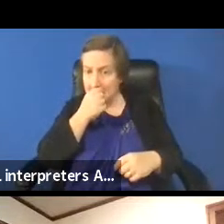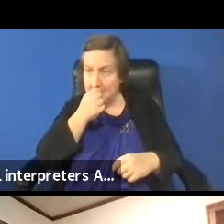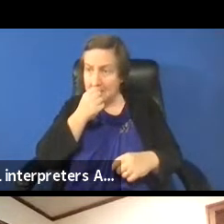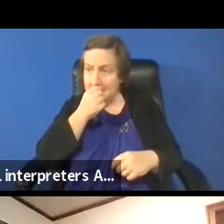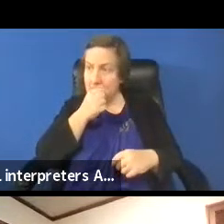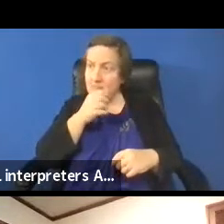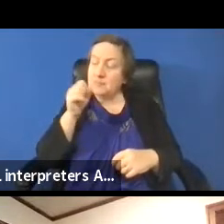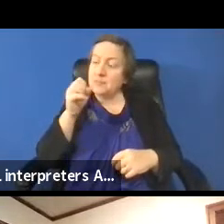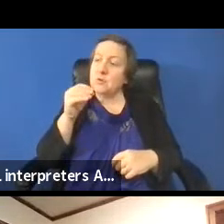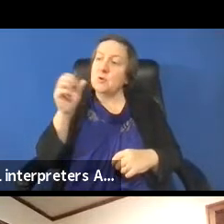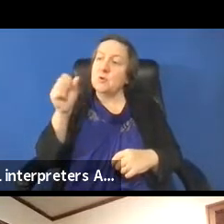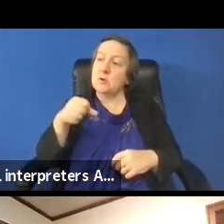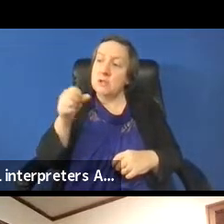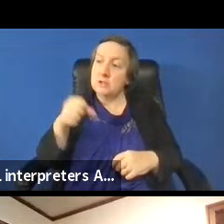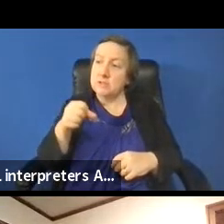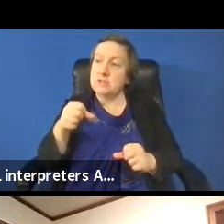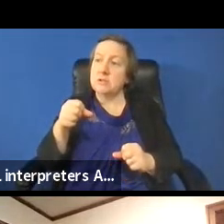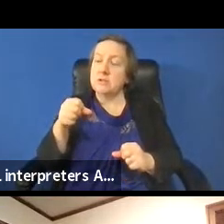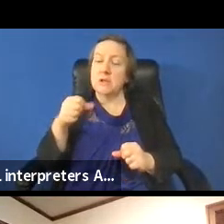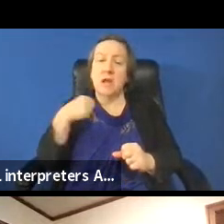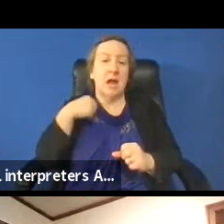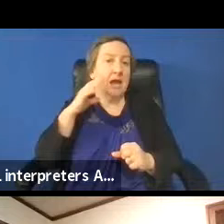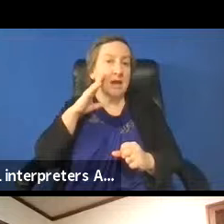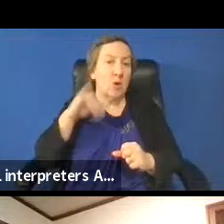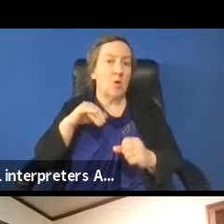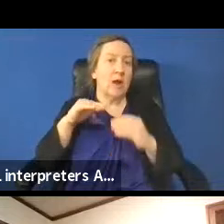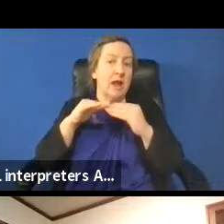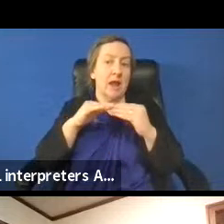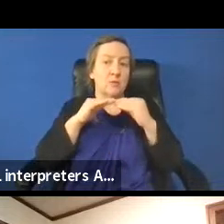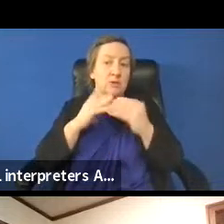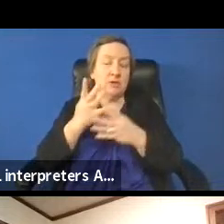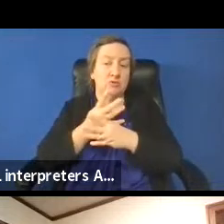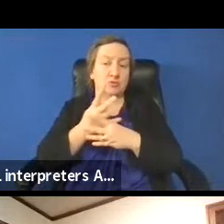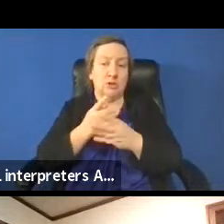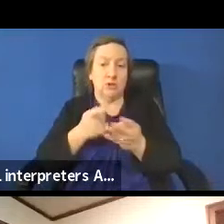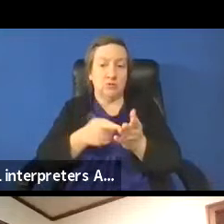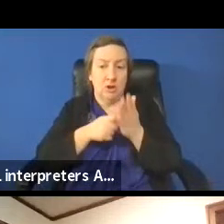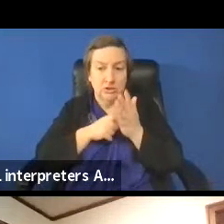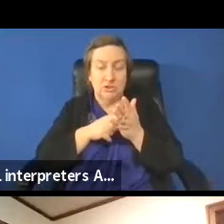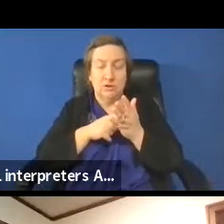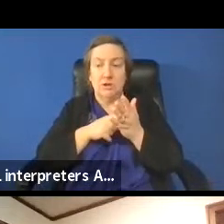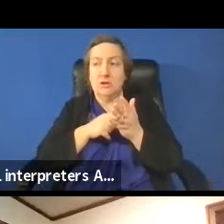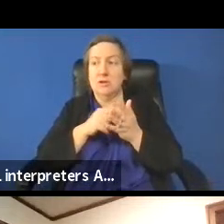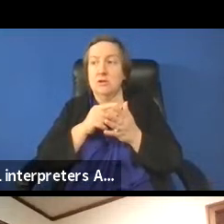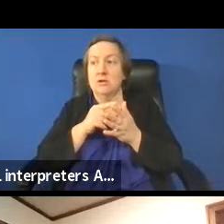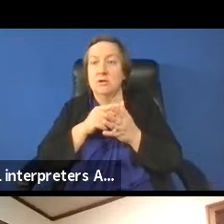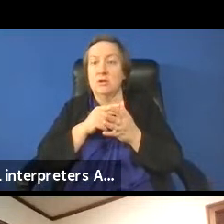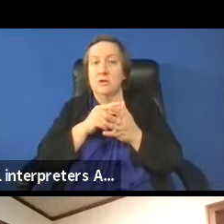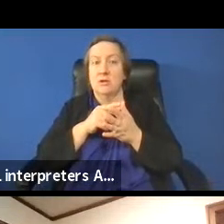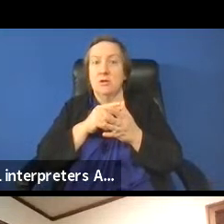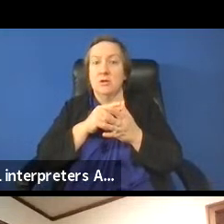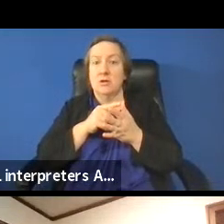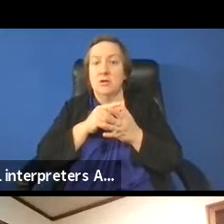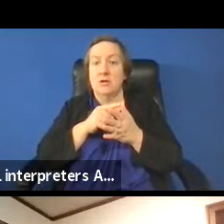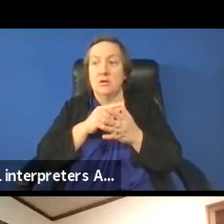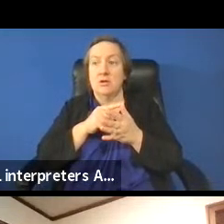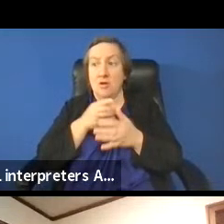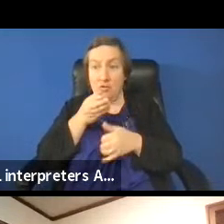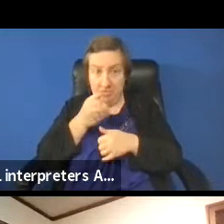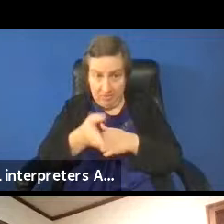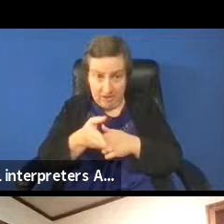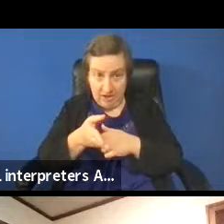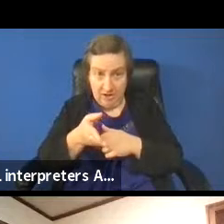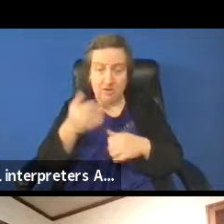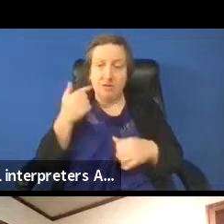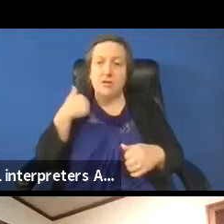And so yes, I know that the equity screening criteria are in there, and